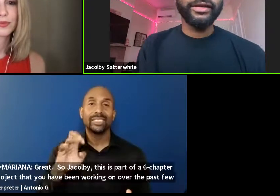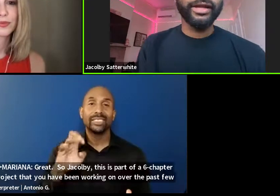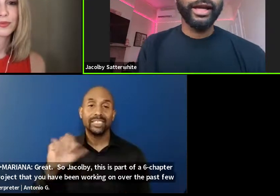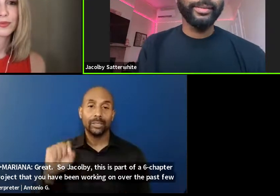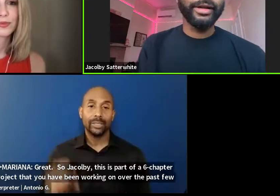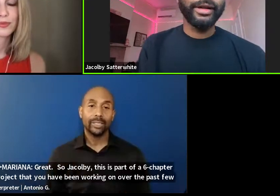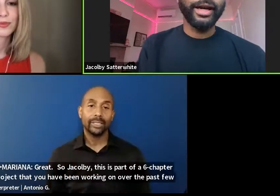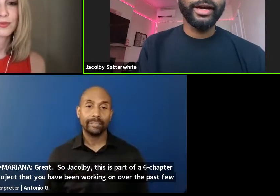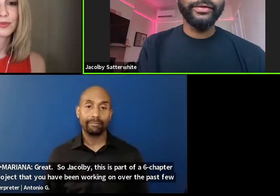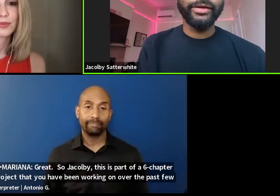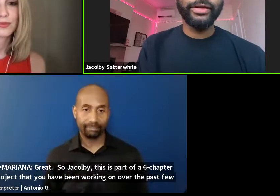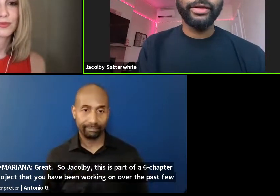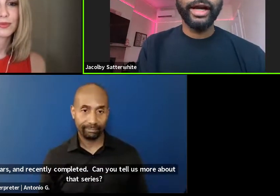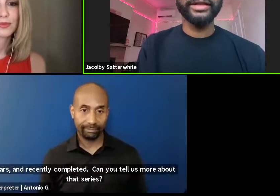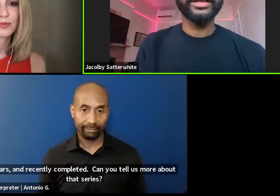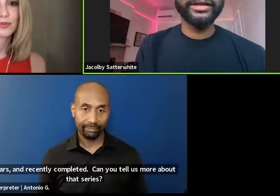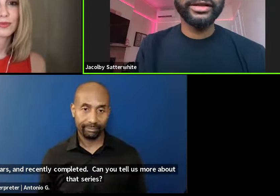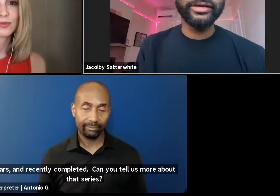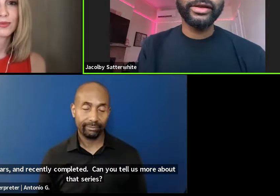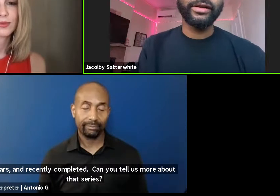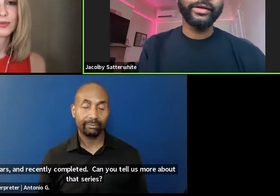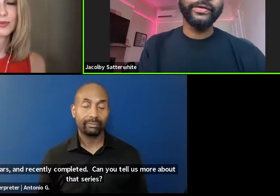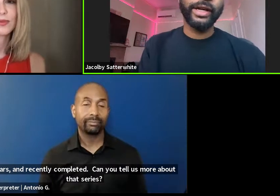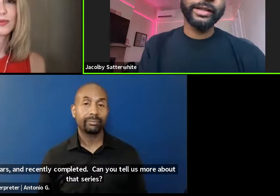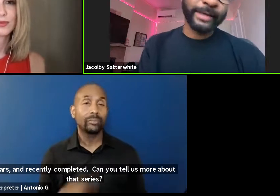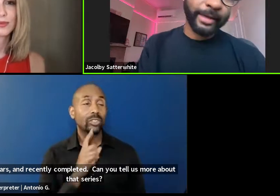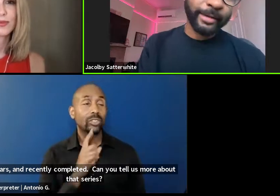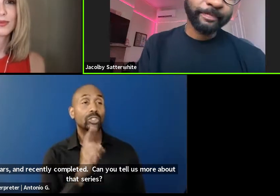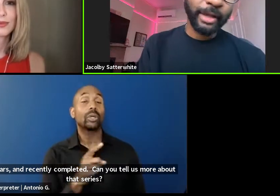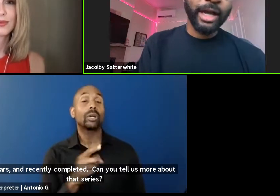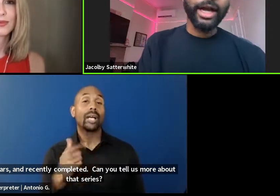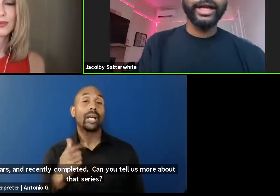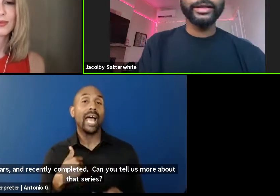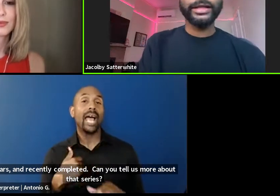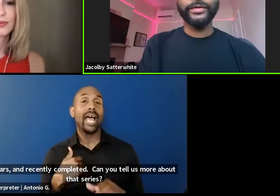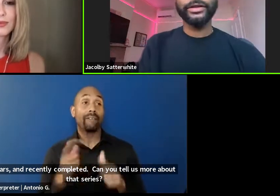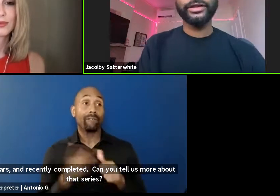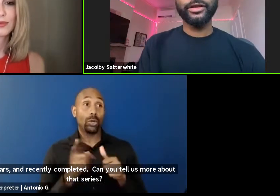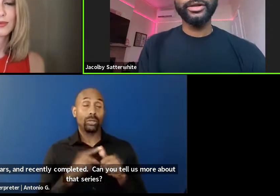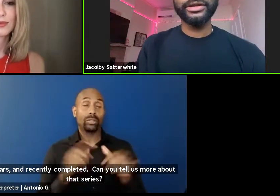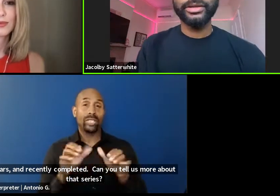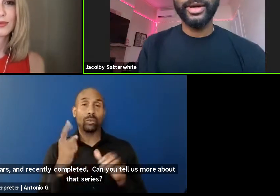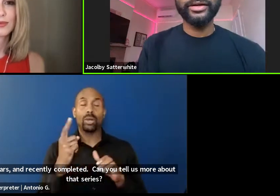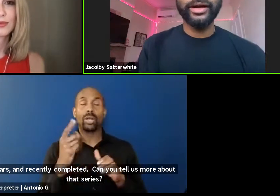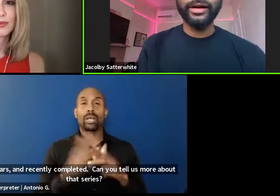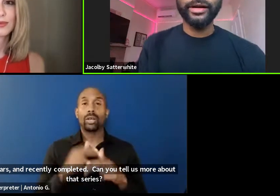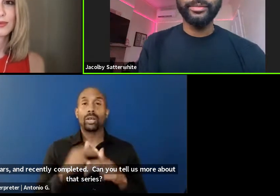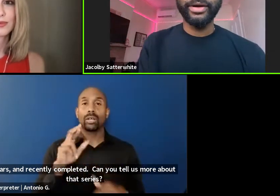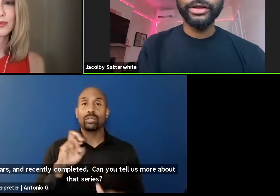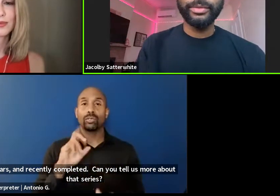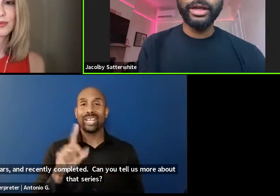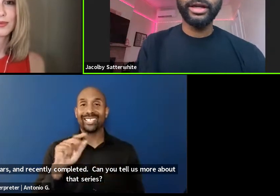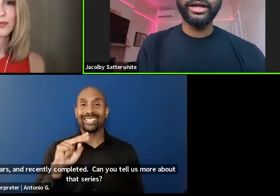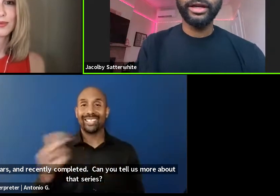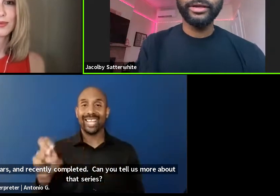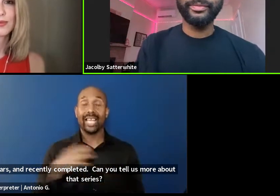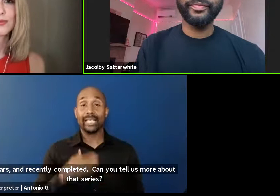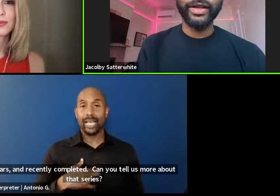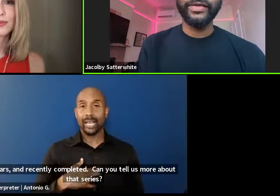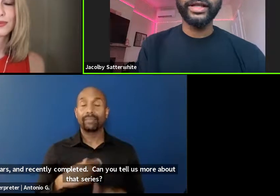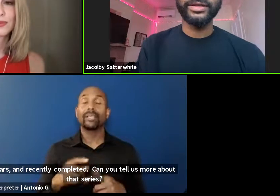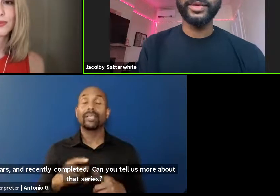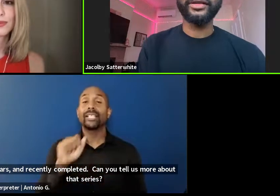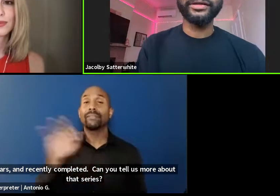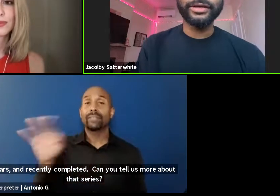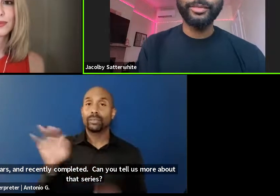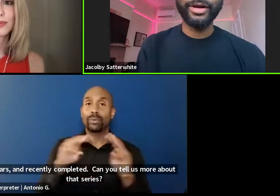That series happened after I did a series called Reifying Desire, and the San Francisco Museum of Modern Art approached me,